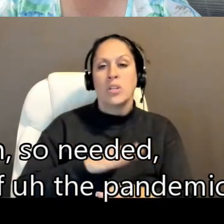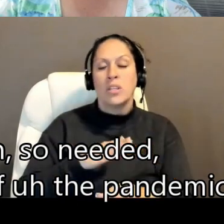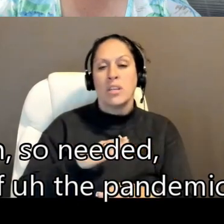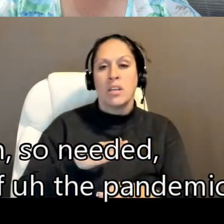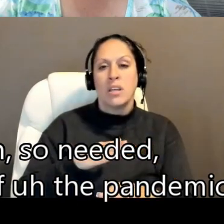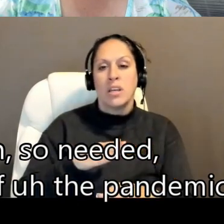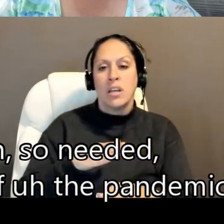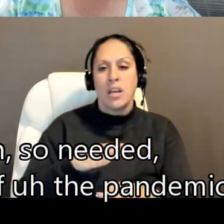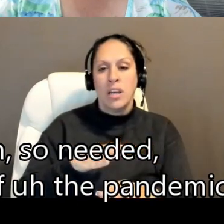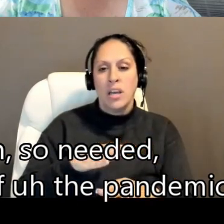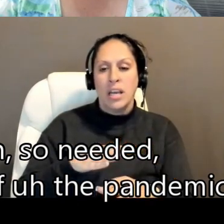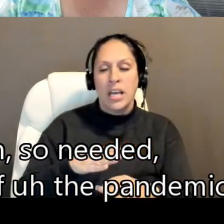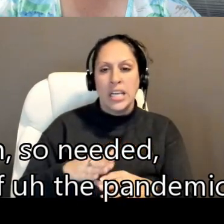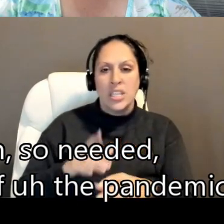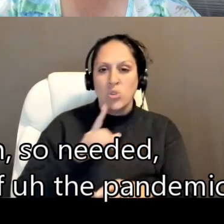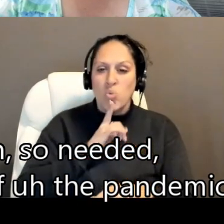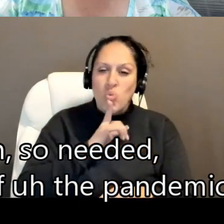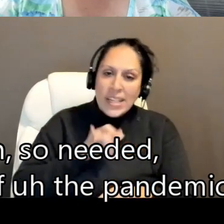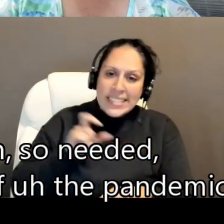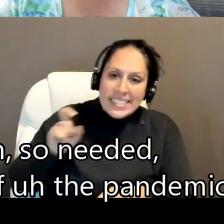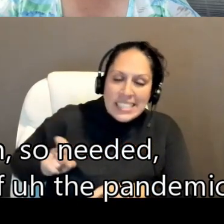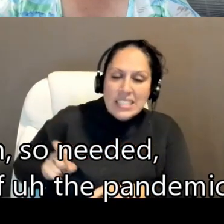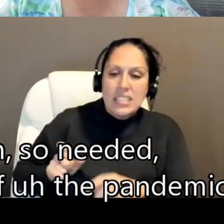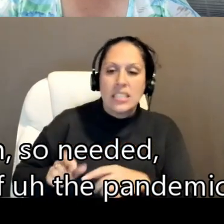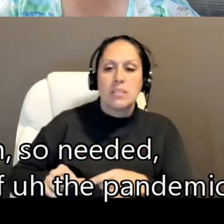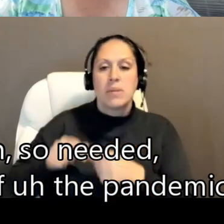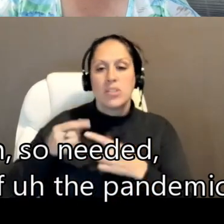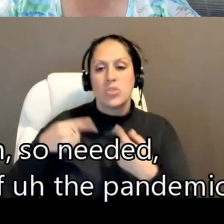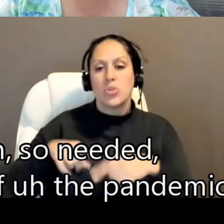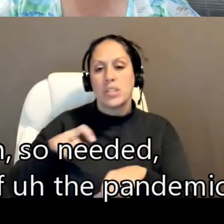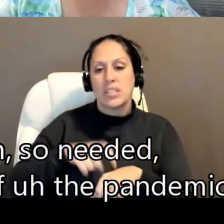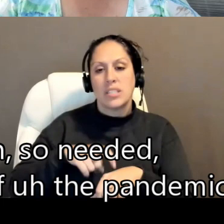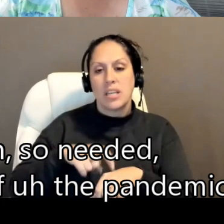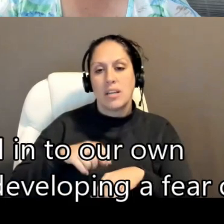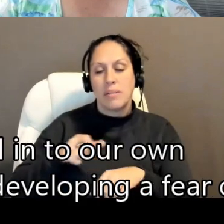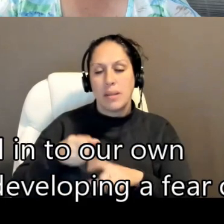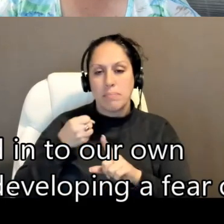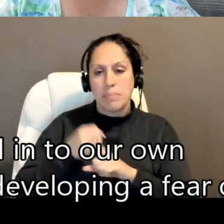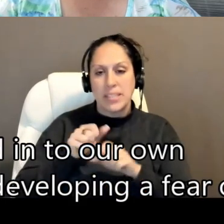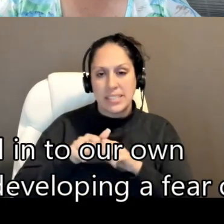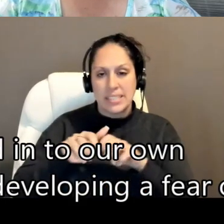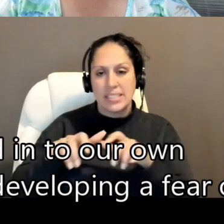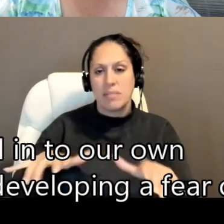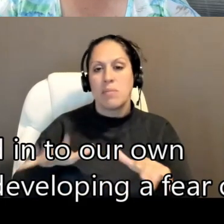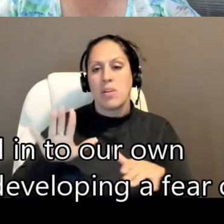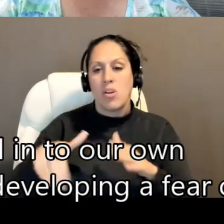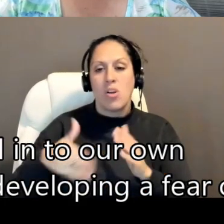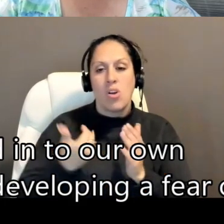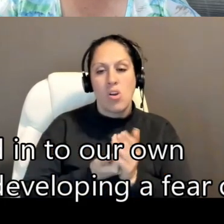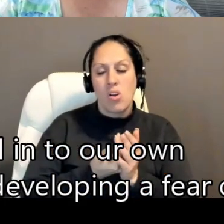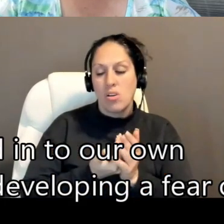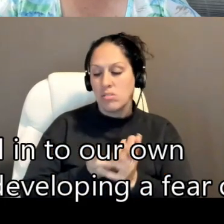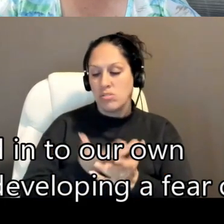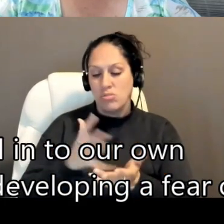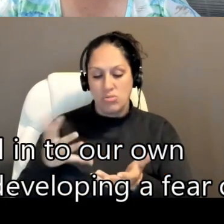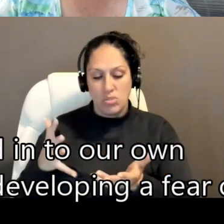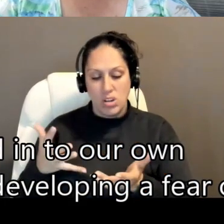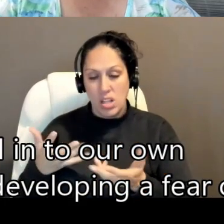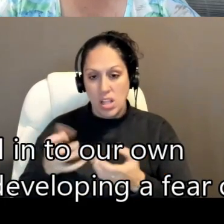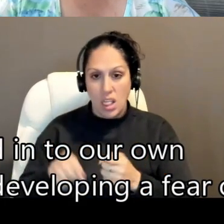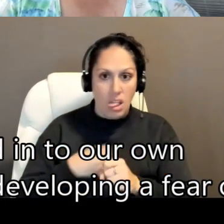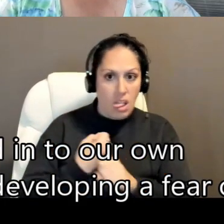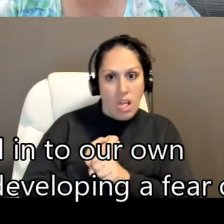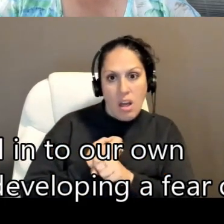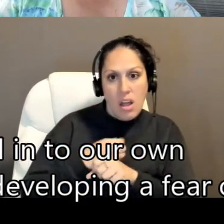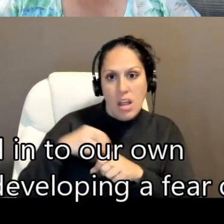so needed, especially during the time of the pandemic, where we're all sort of locked